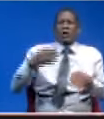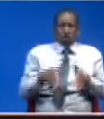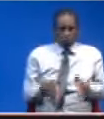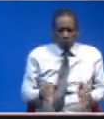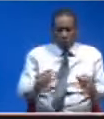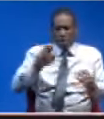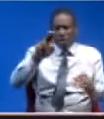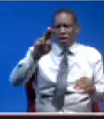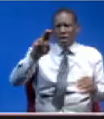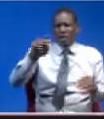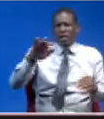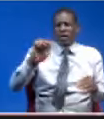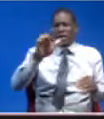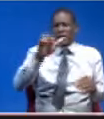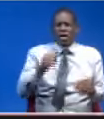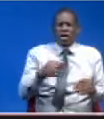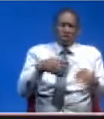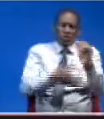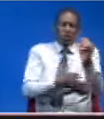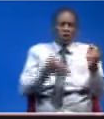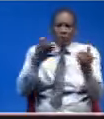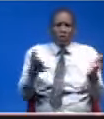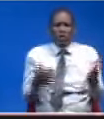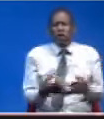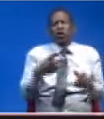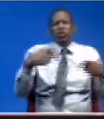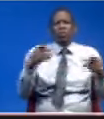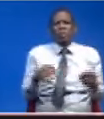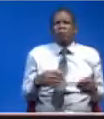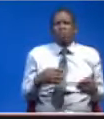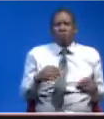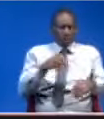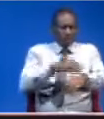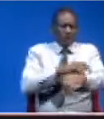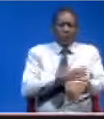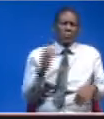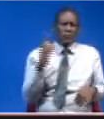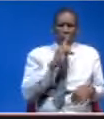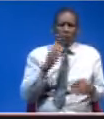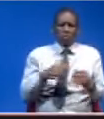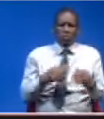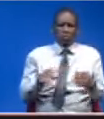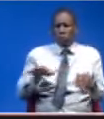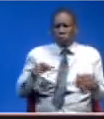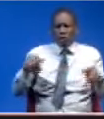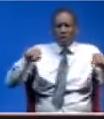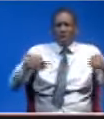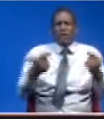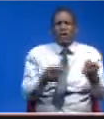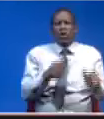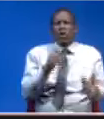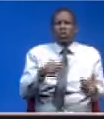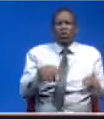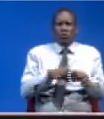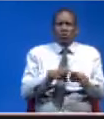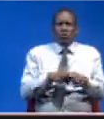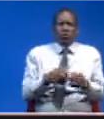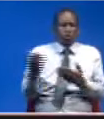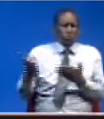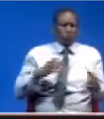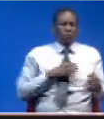making away with their valuables. Two people sustained serious injuries from the brazen attack, which instilled fear among the